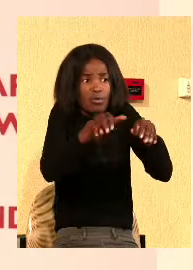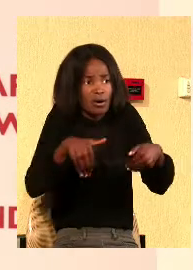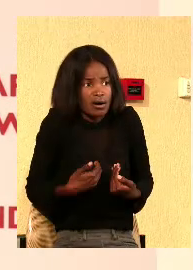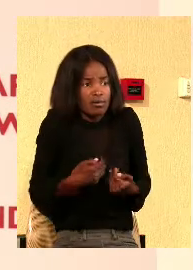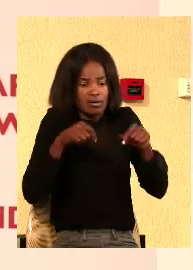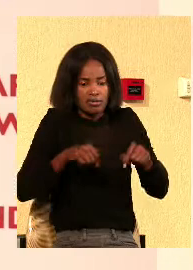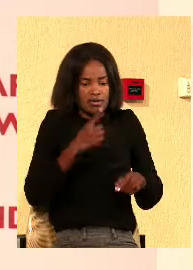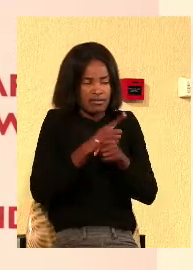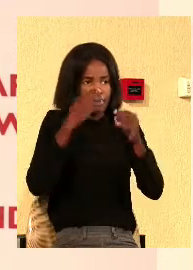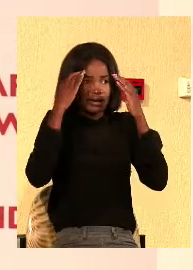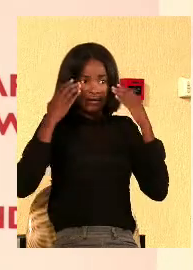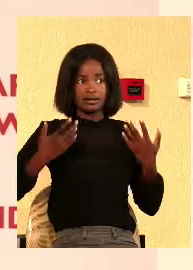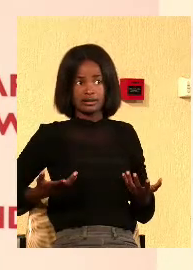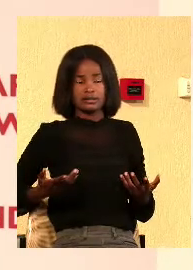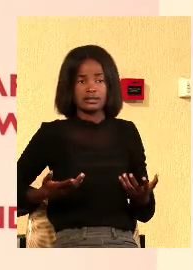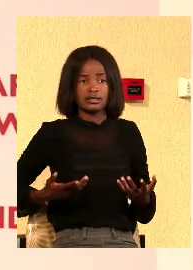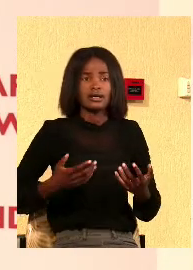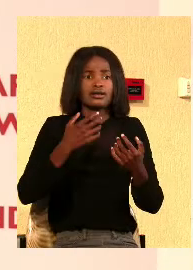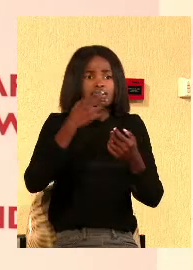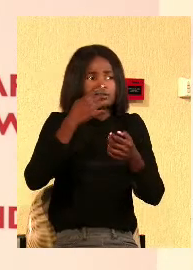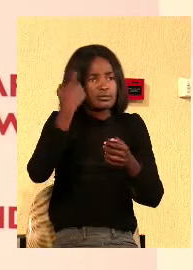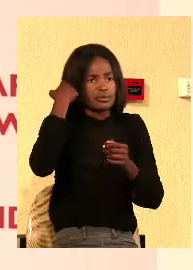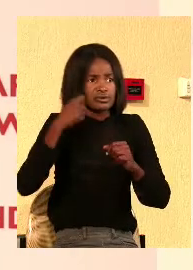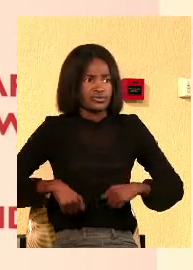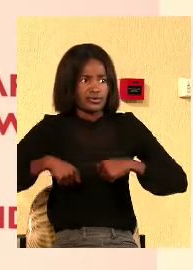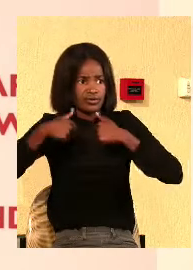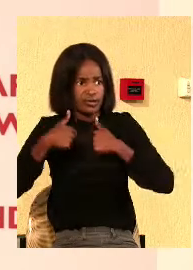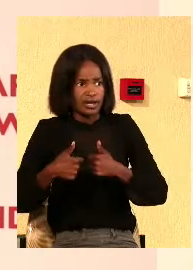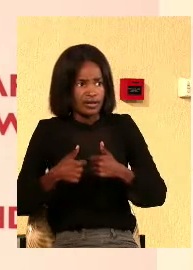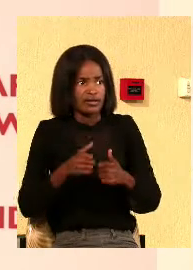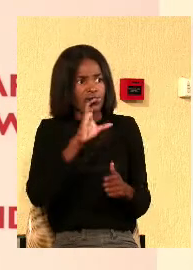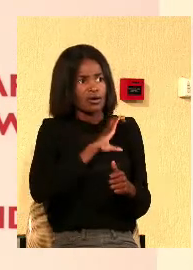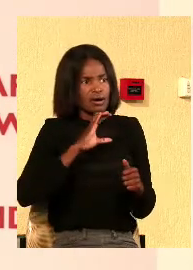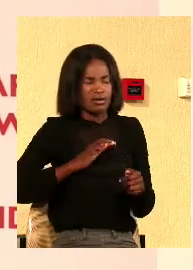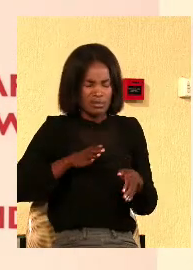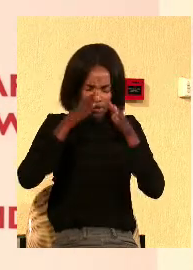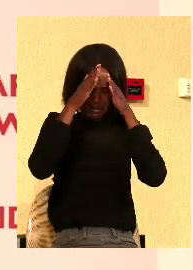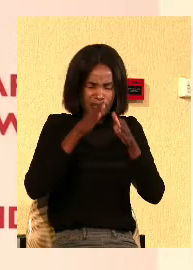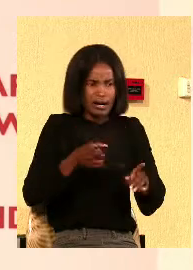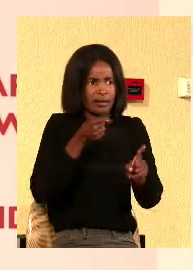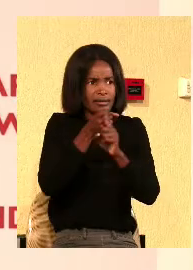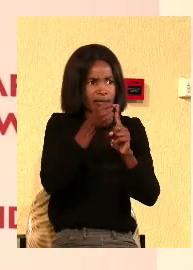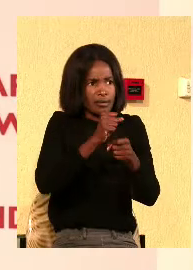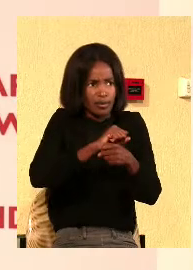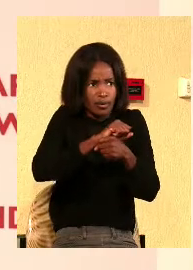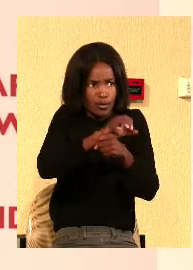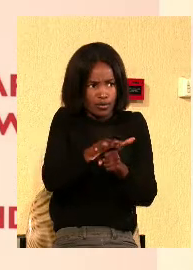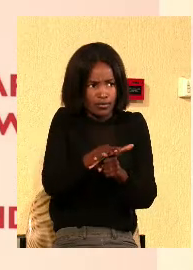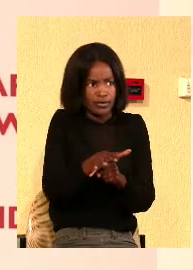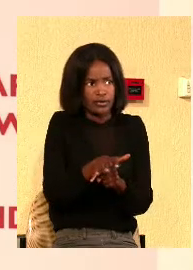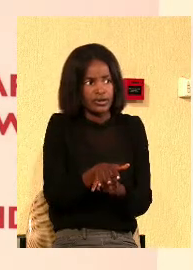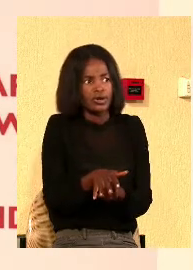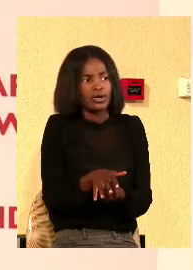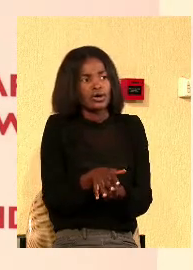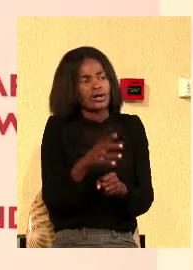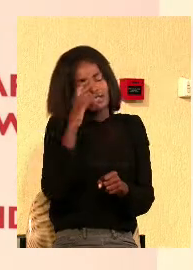of Health, the response team, and indeed the country, Namibia, will be a little bit